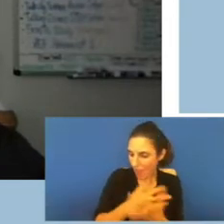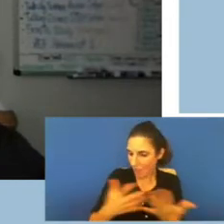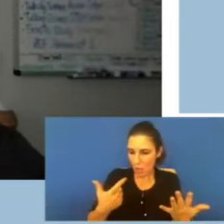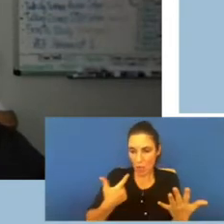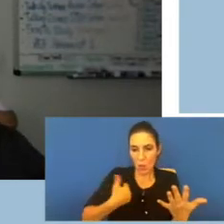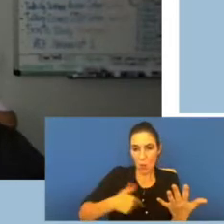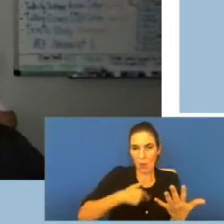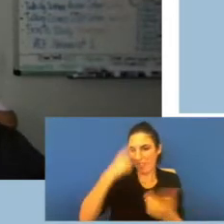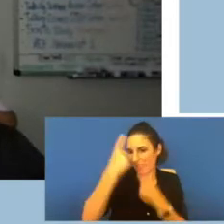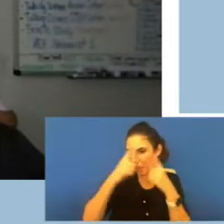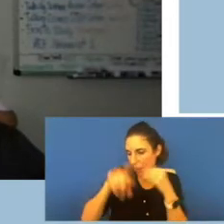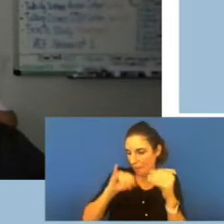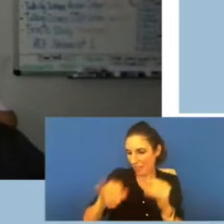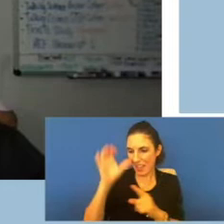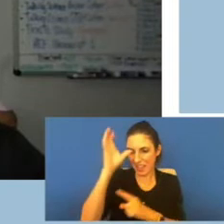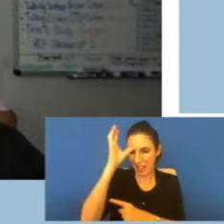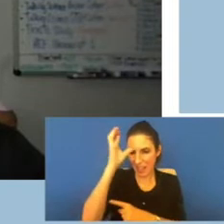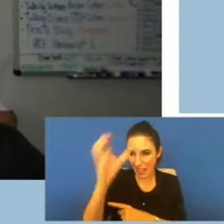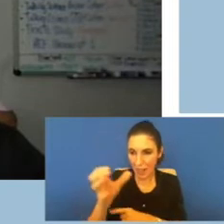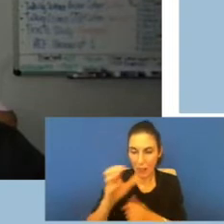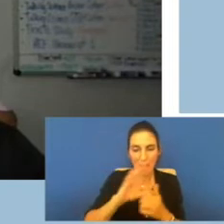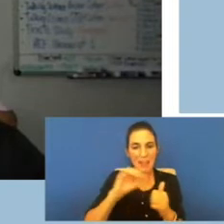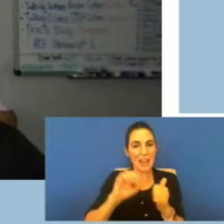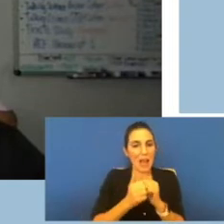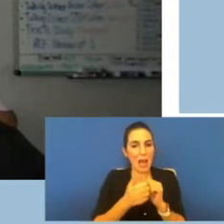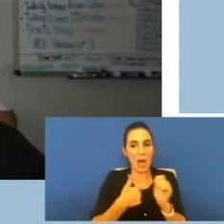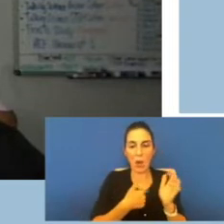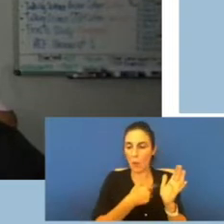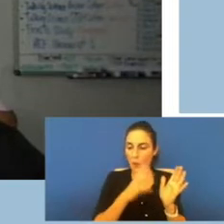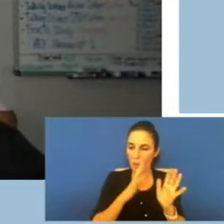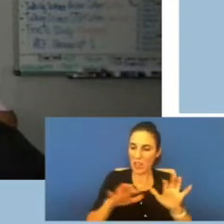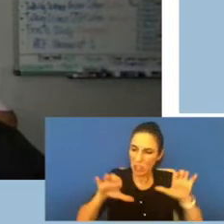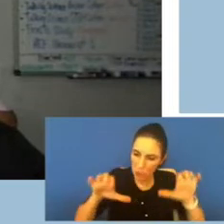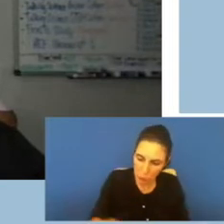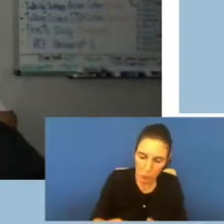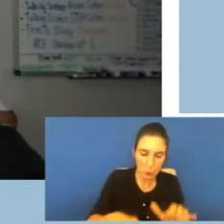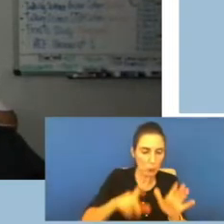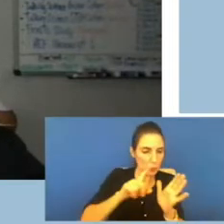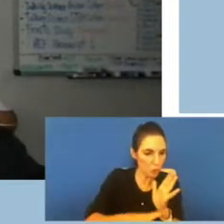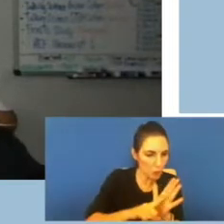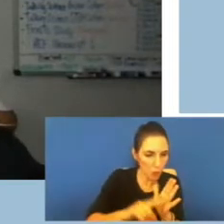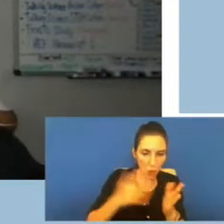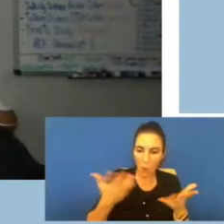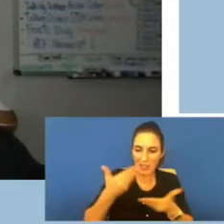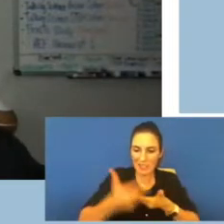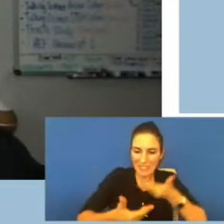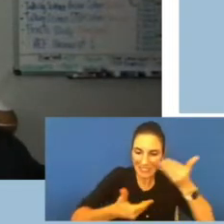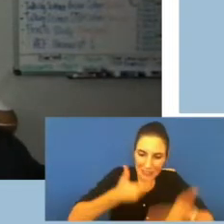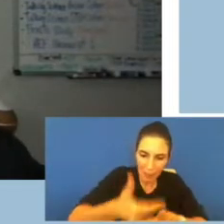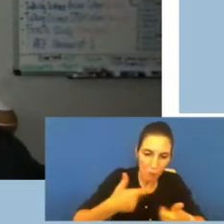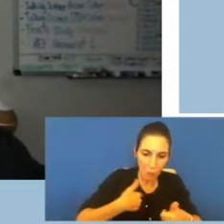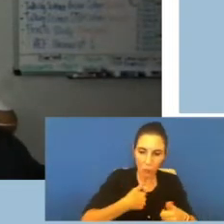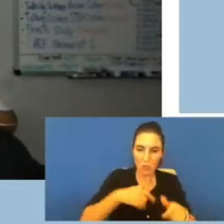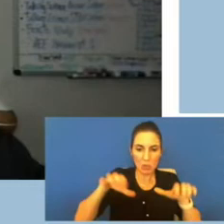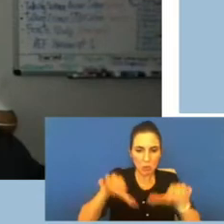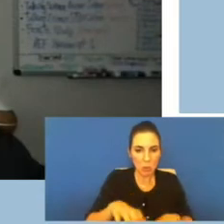to the way we carry out research, like the steps that we take, the way we engage participants.